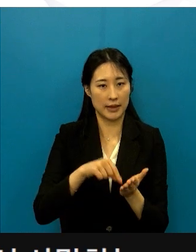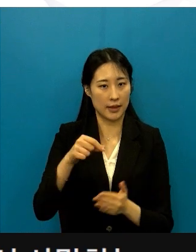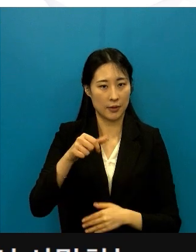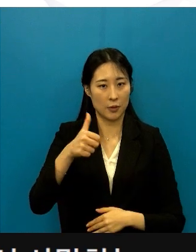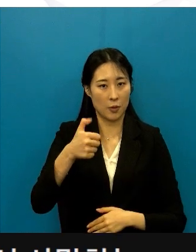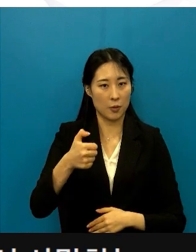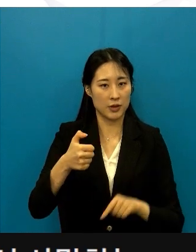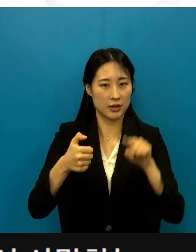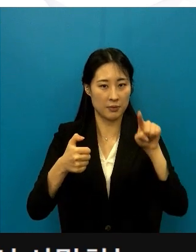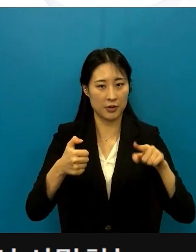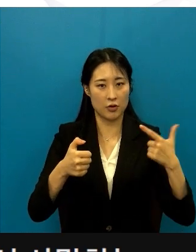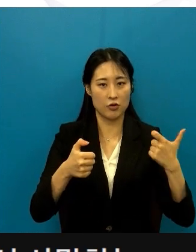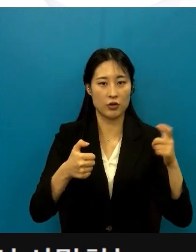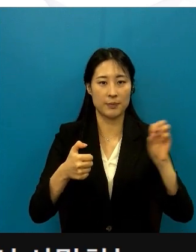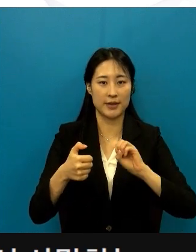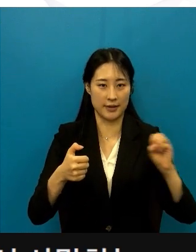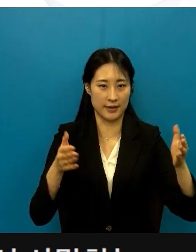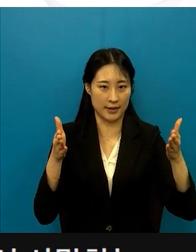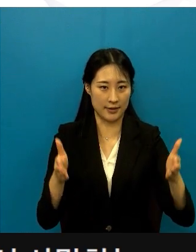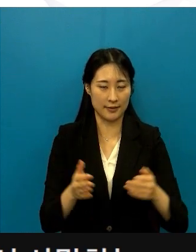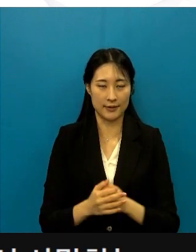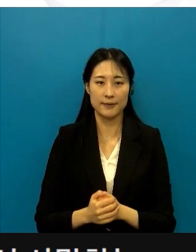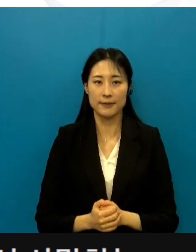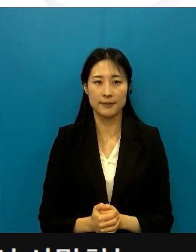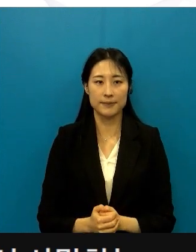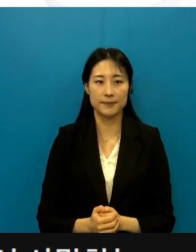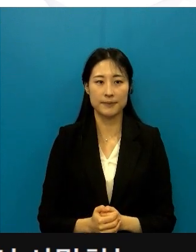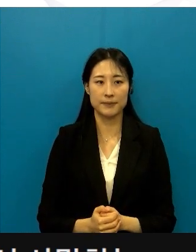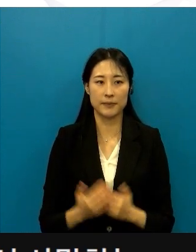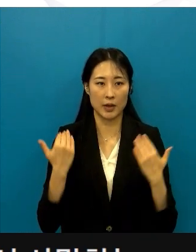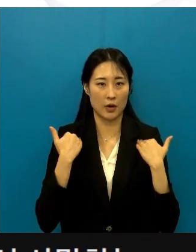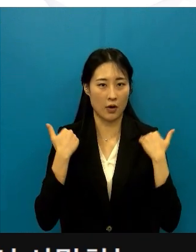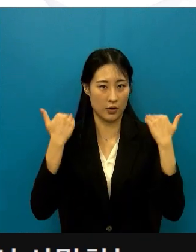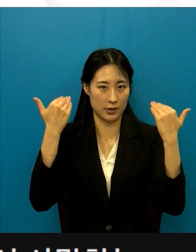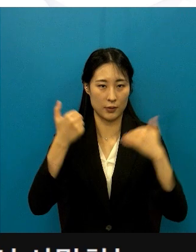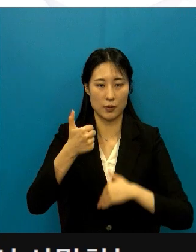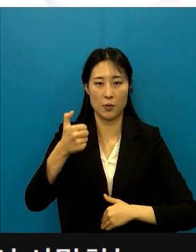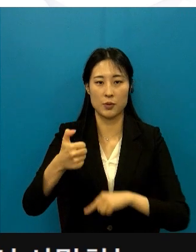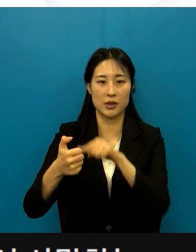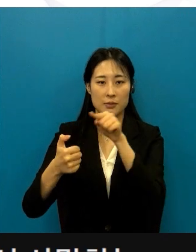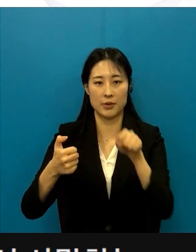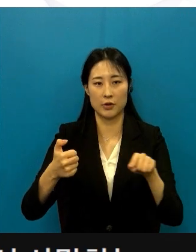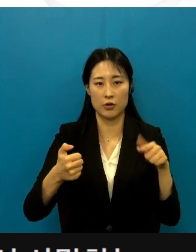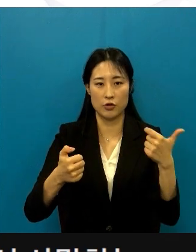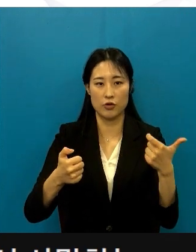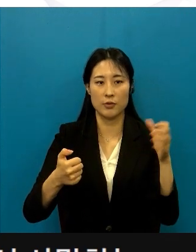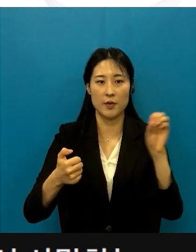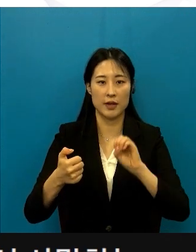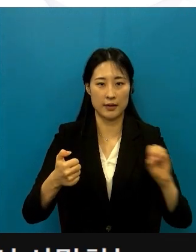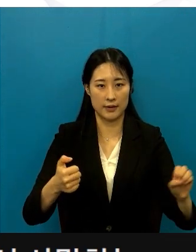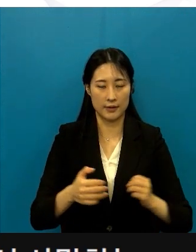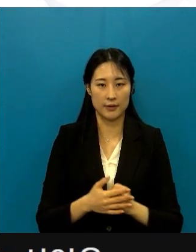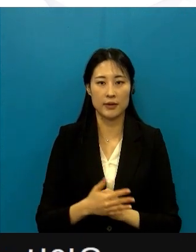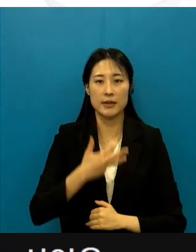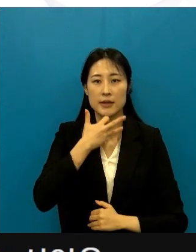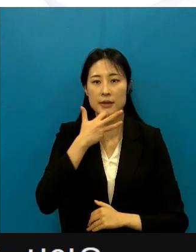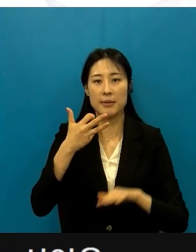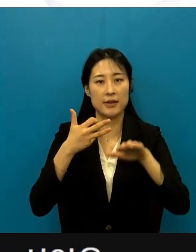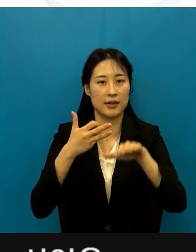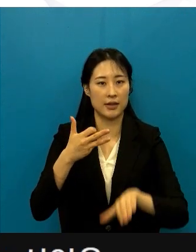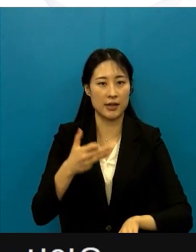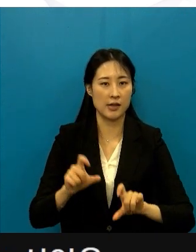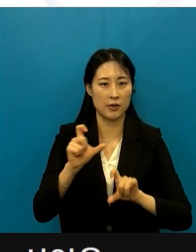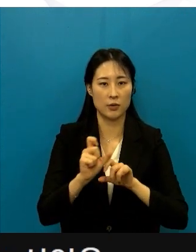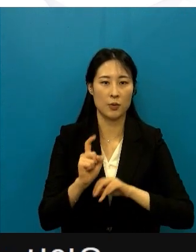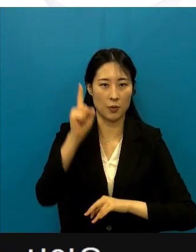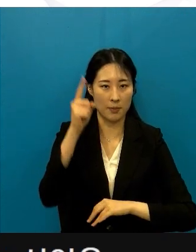for adults. For children or individuals under 18, it is even higher. It is between 80 and